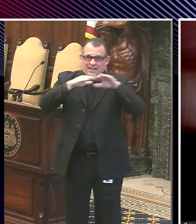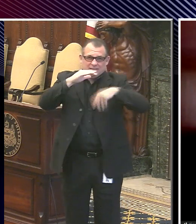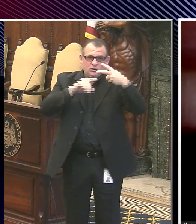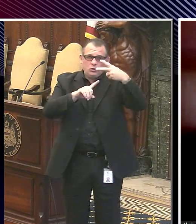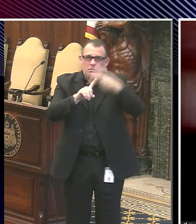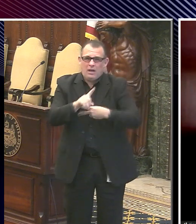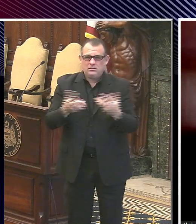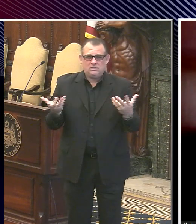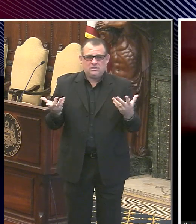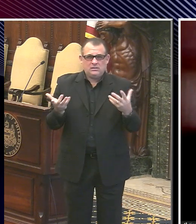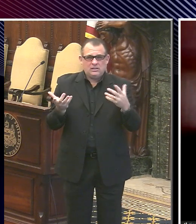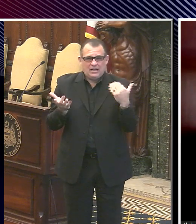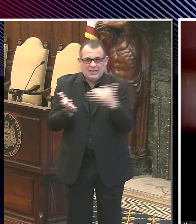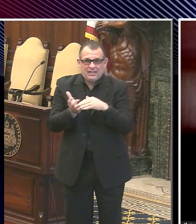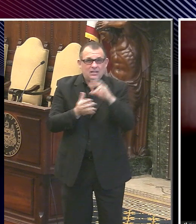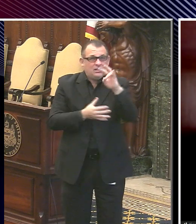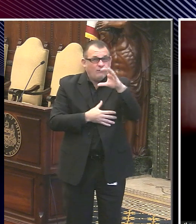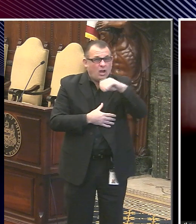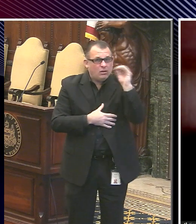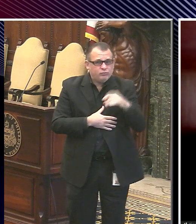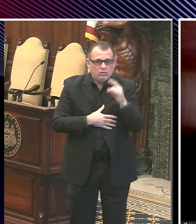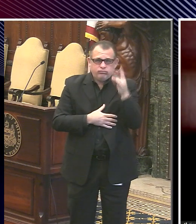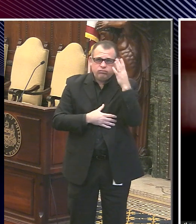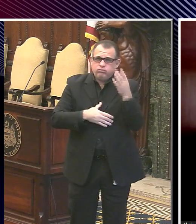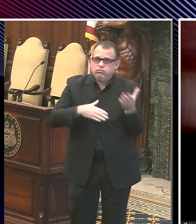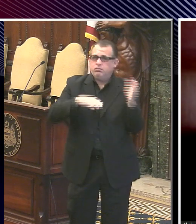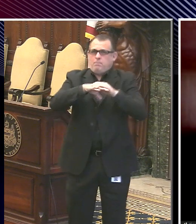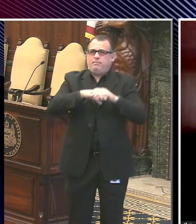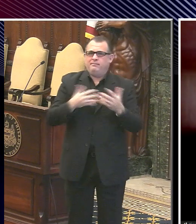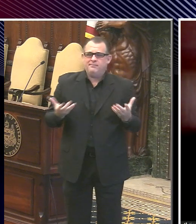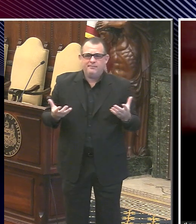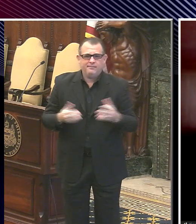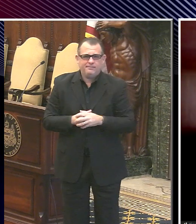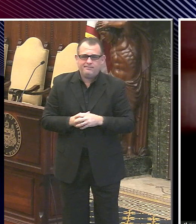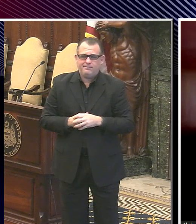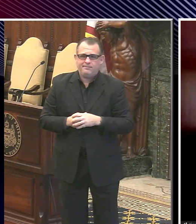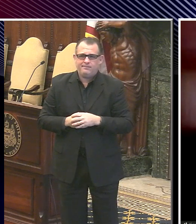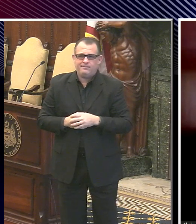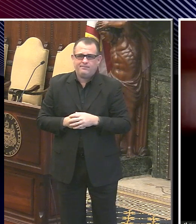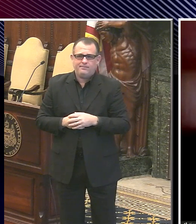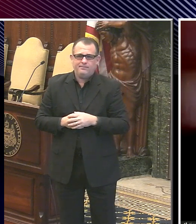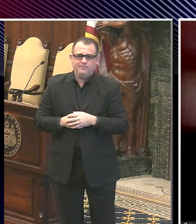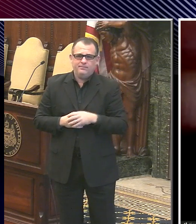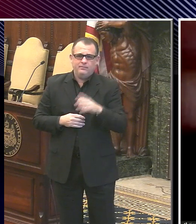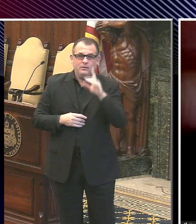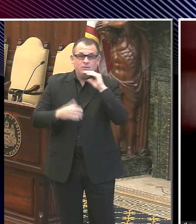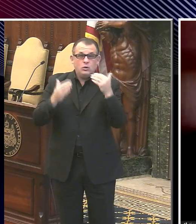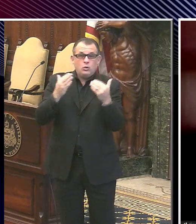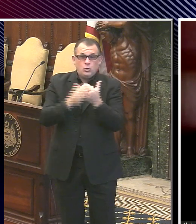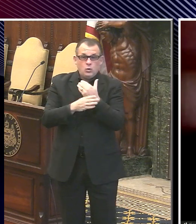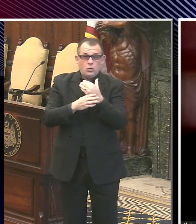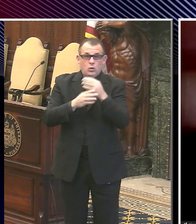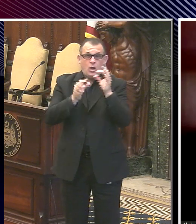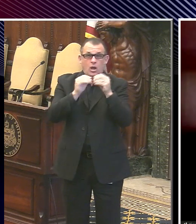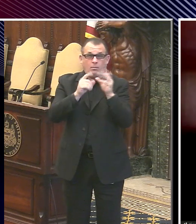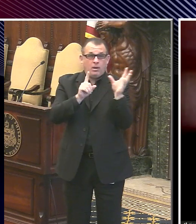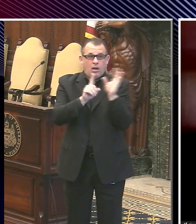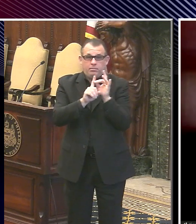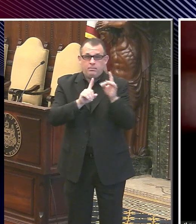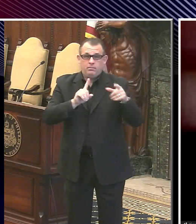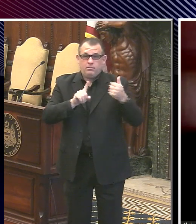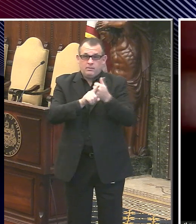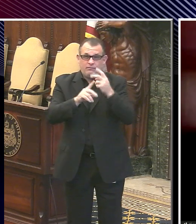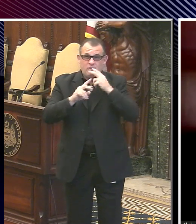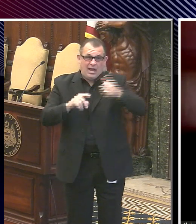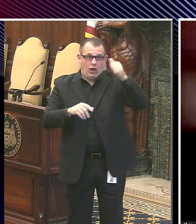repeat that. That's 700% jump in less than 2 months. And the average number of new cases reported per day last week was higher than the number